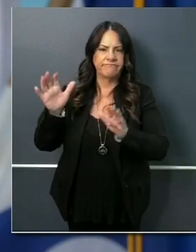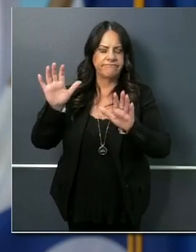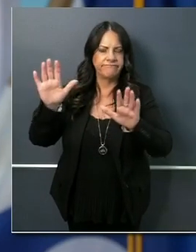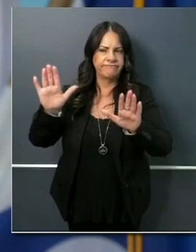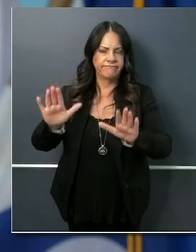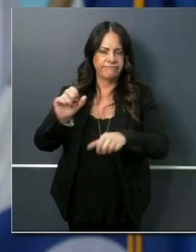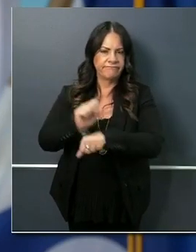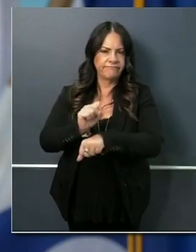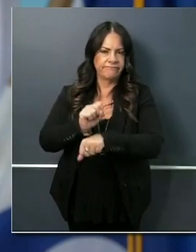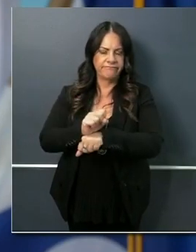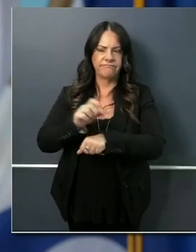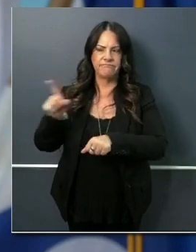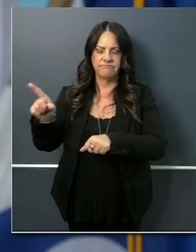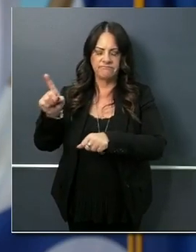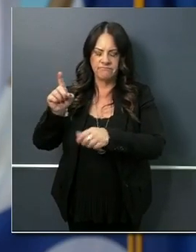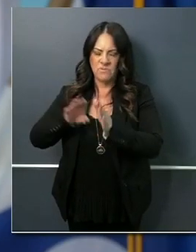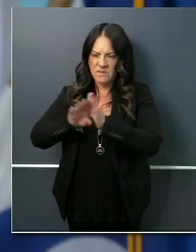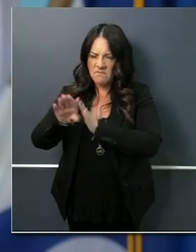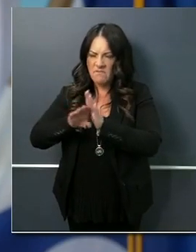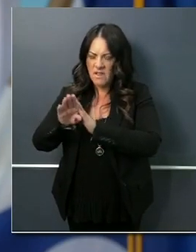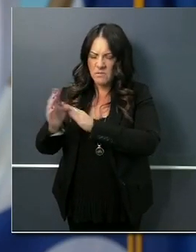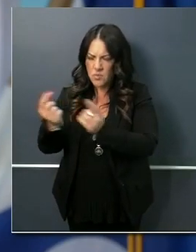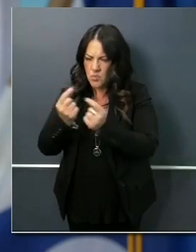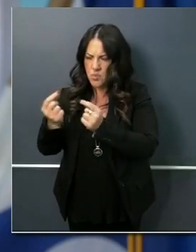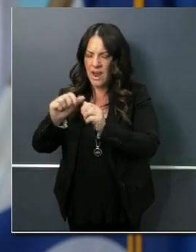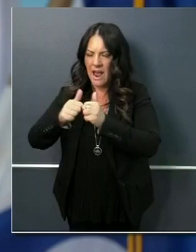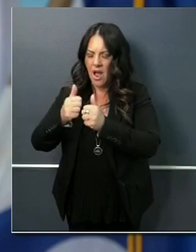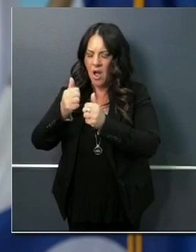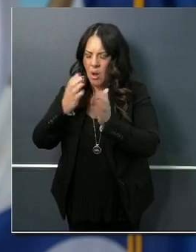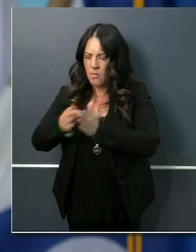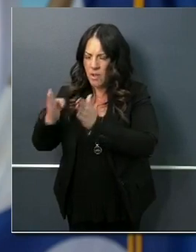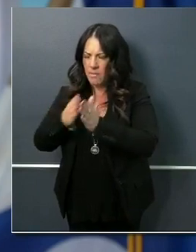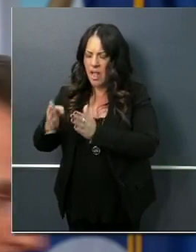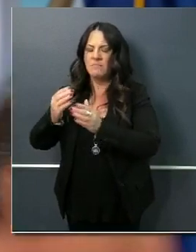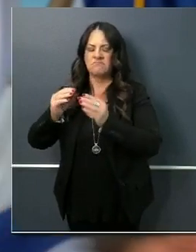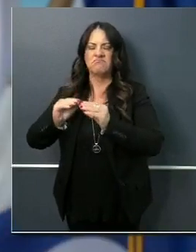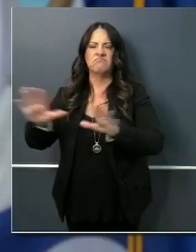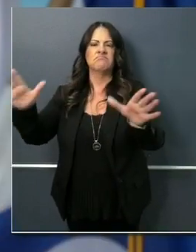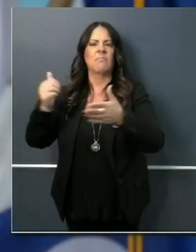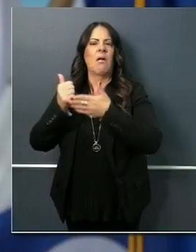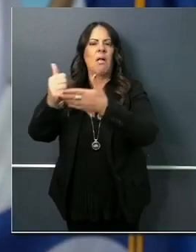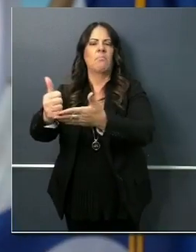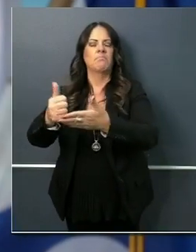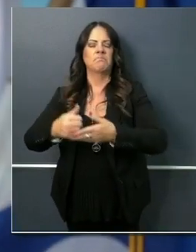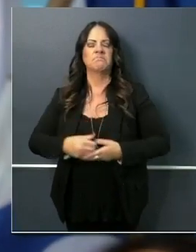in putting together this package that goes out immediately, effective today.